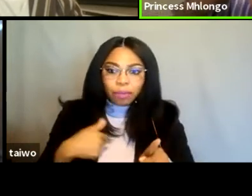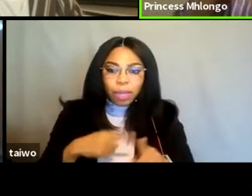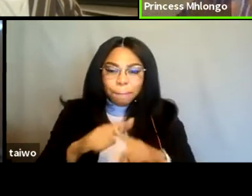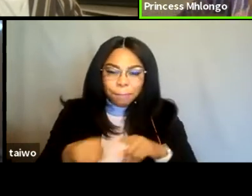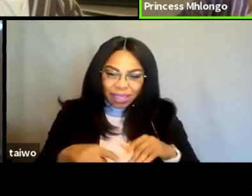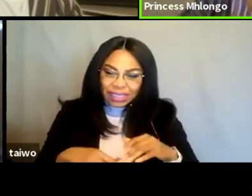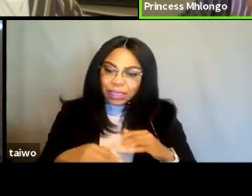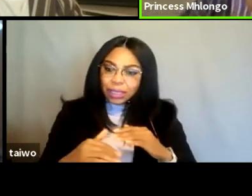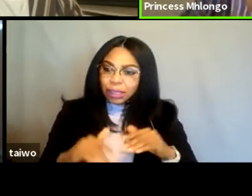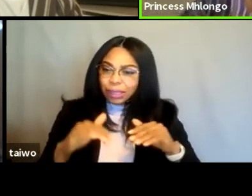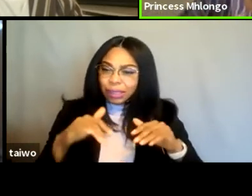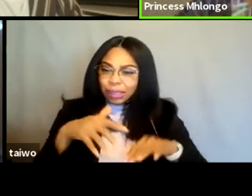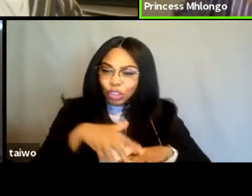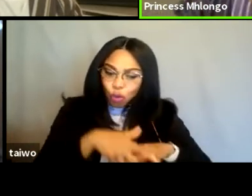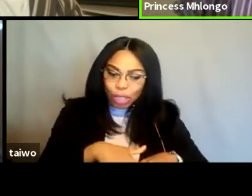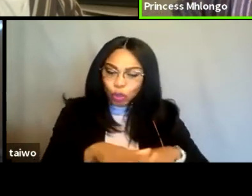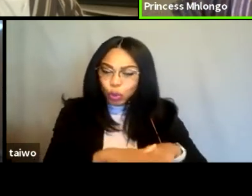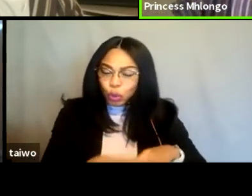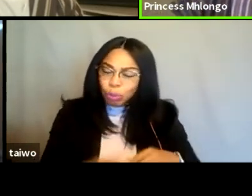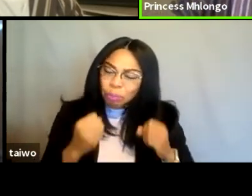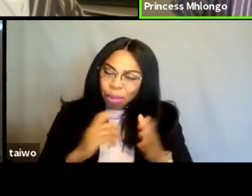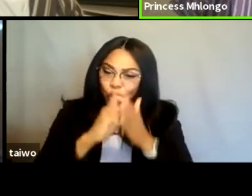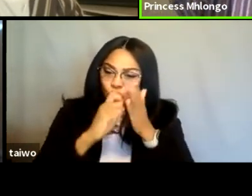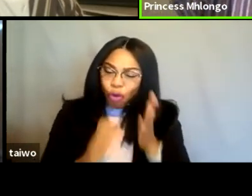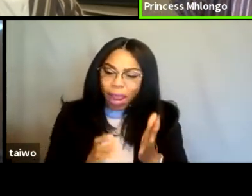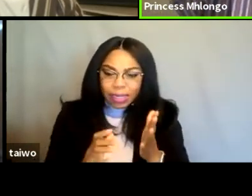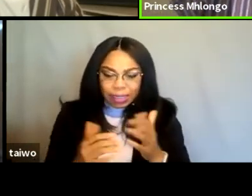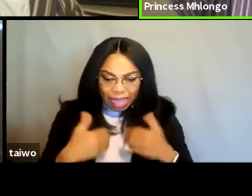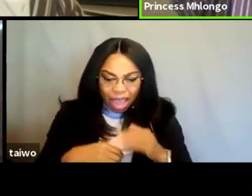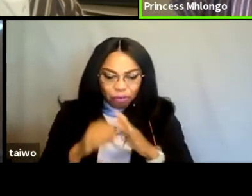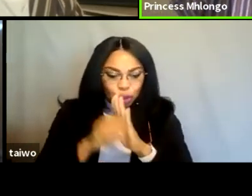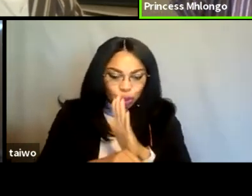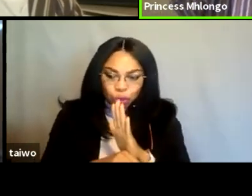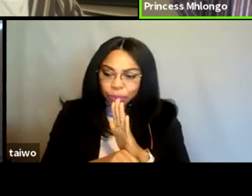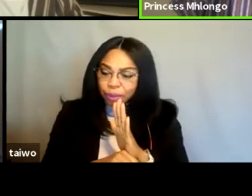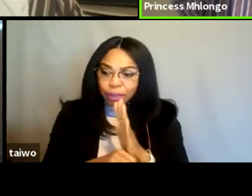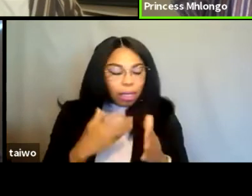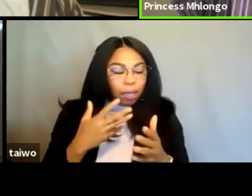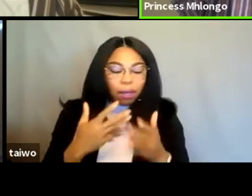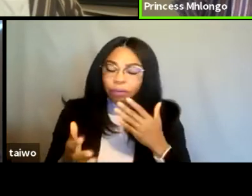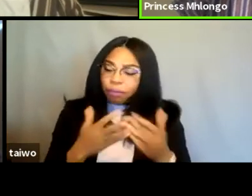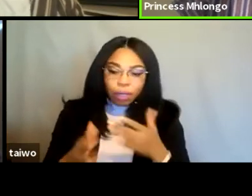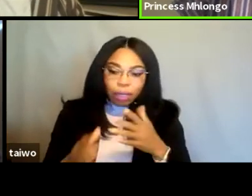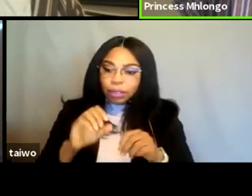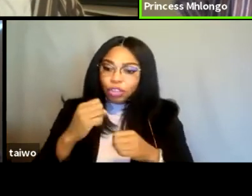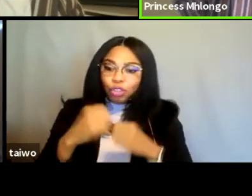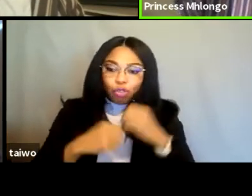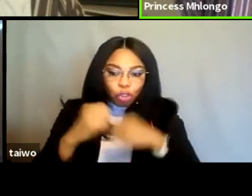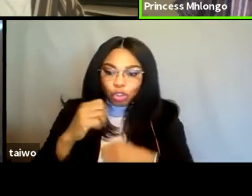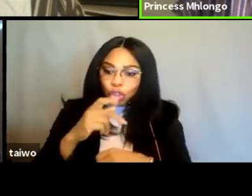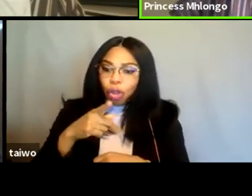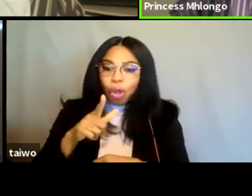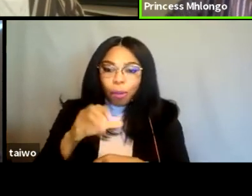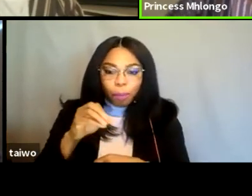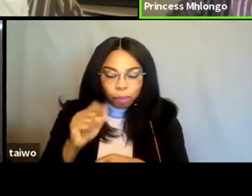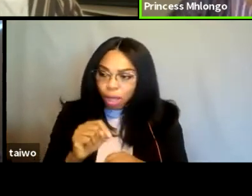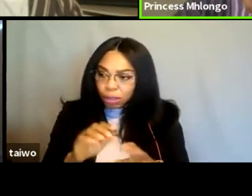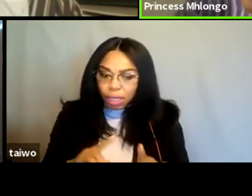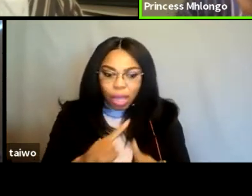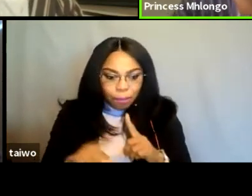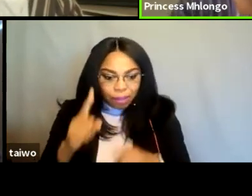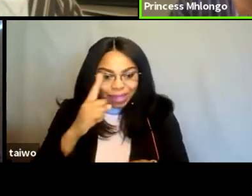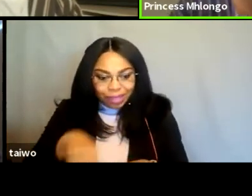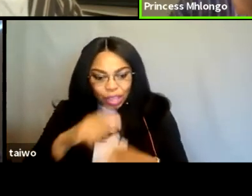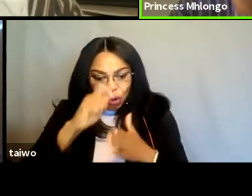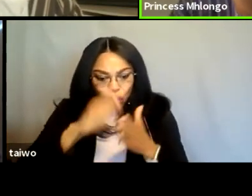were so many writers who had scripts and never mind structure and plot. They just, you know, they've written something and what